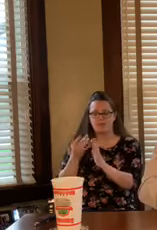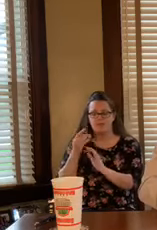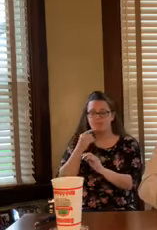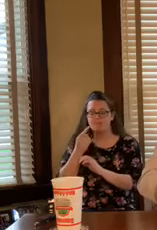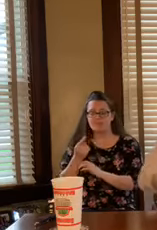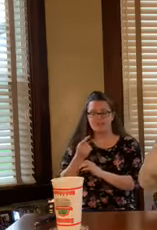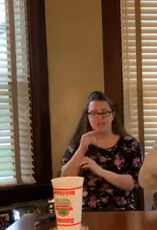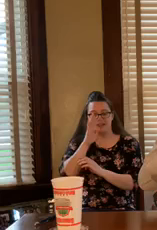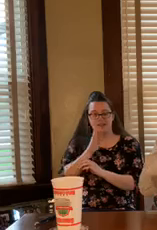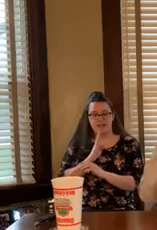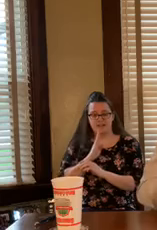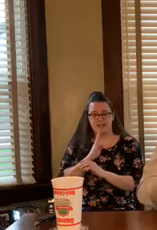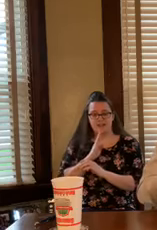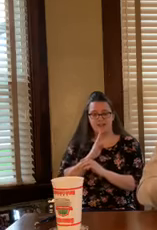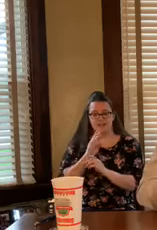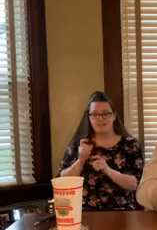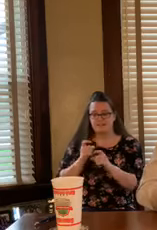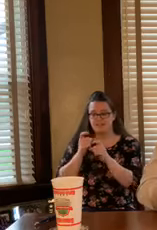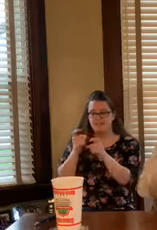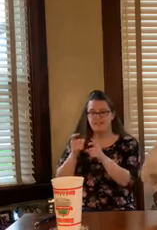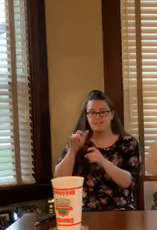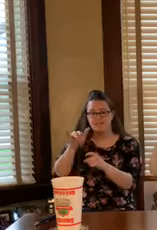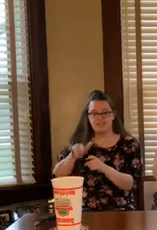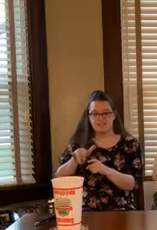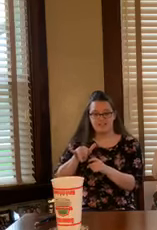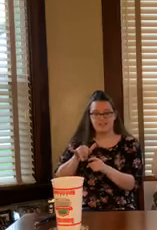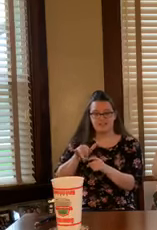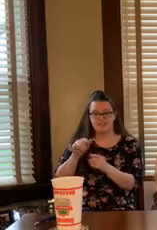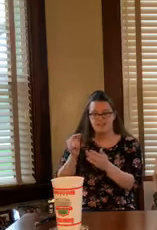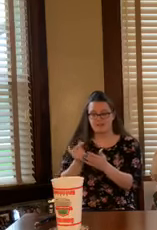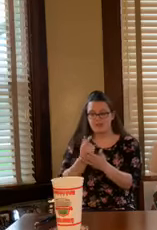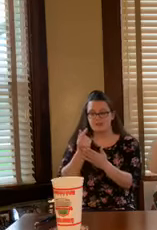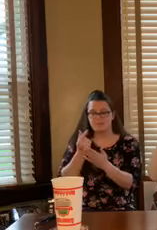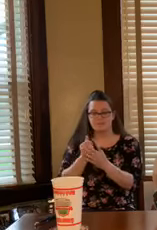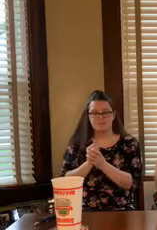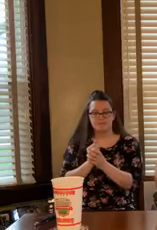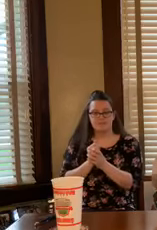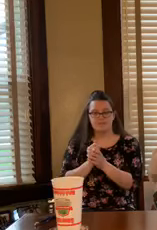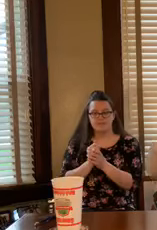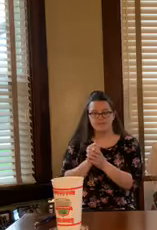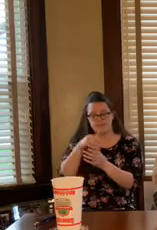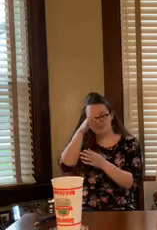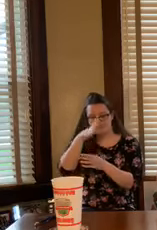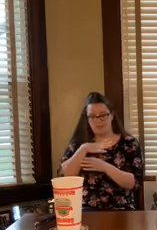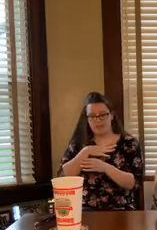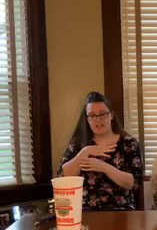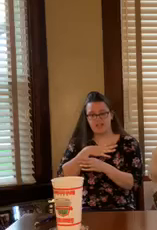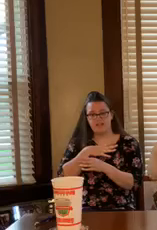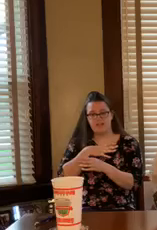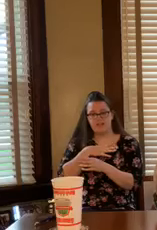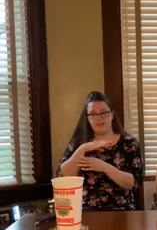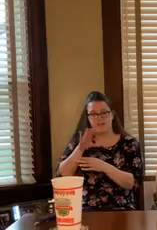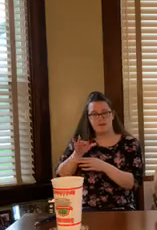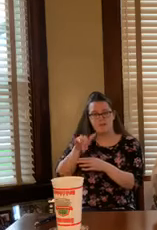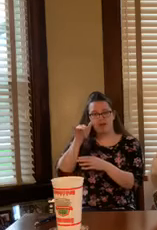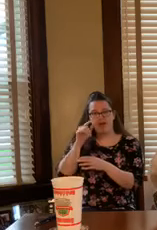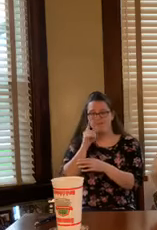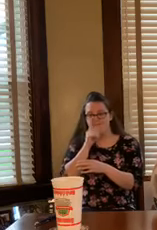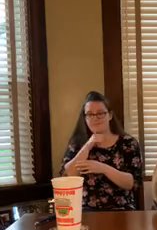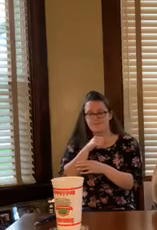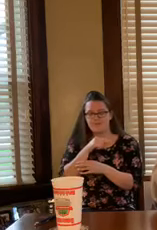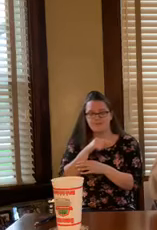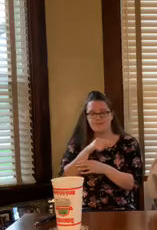this gospel into the hands of men, and it pleases God by the foolishness of preaching to